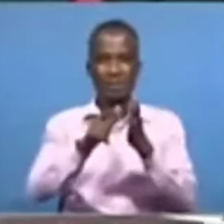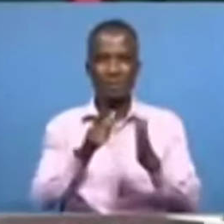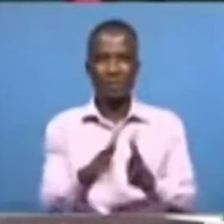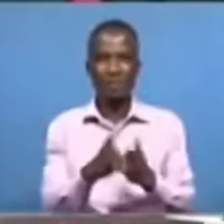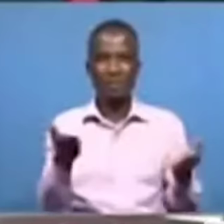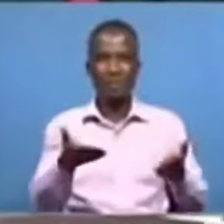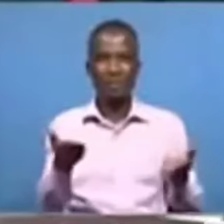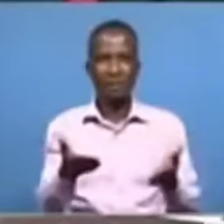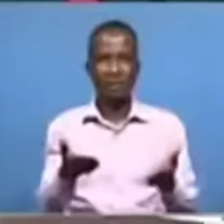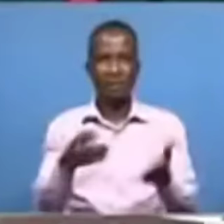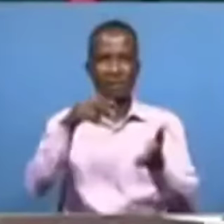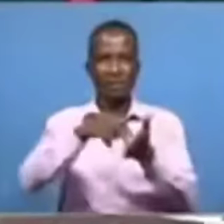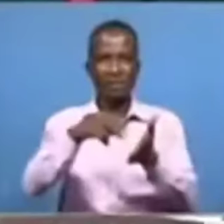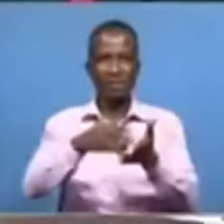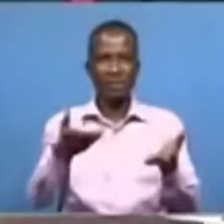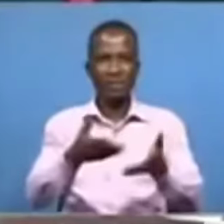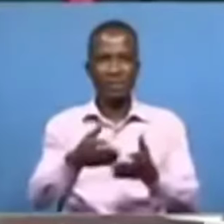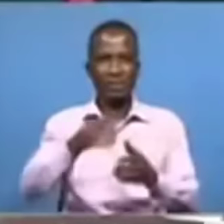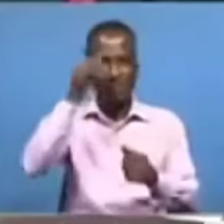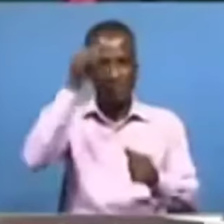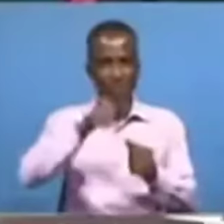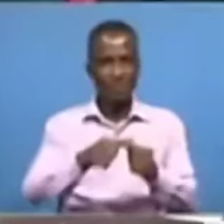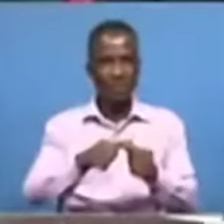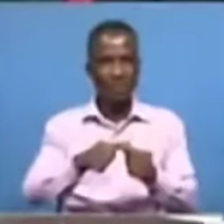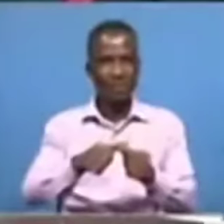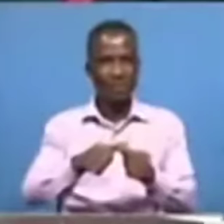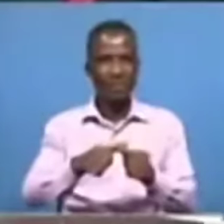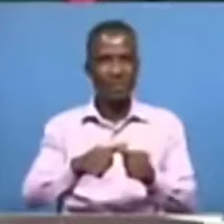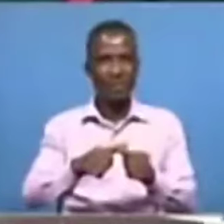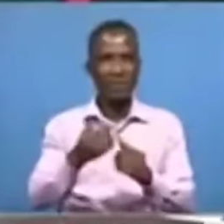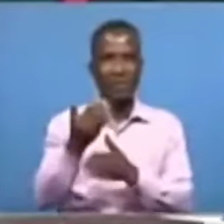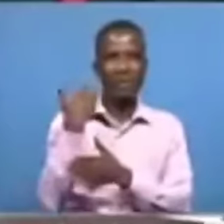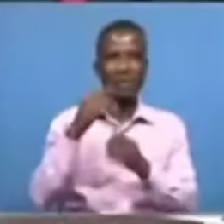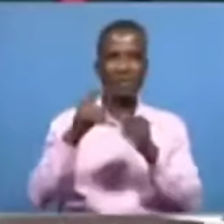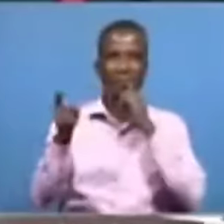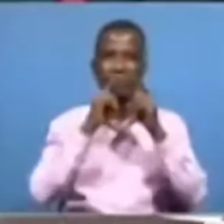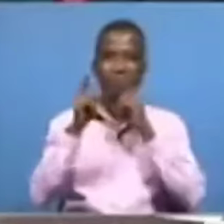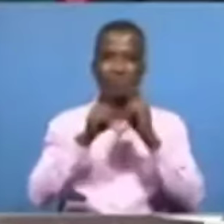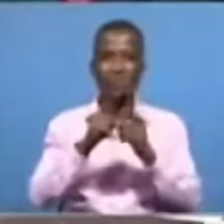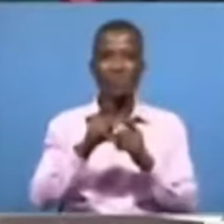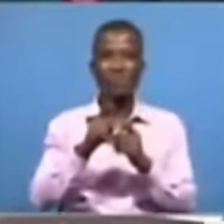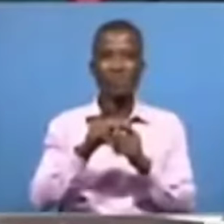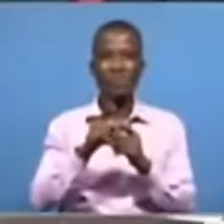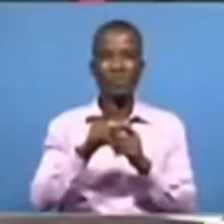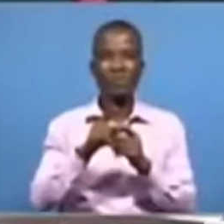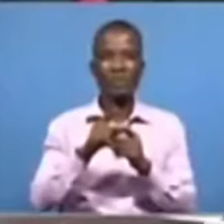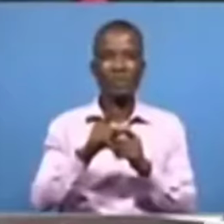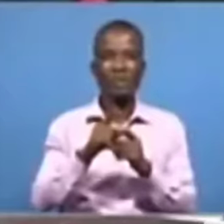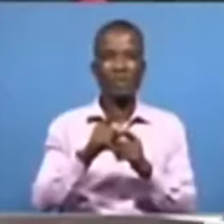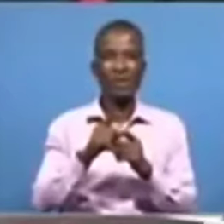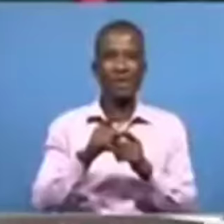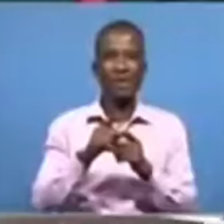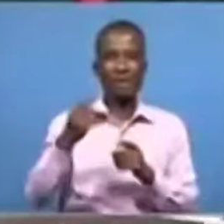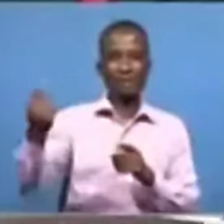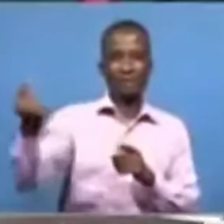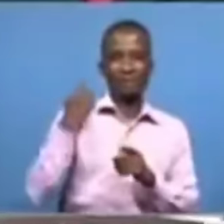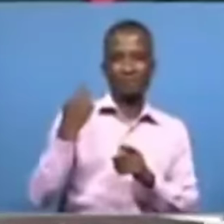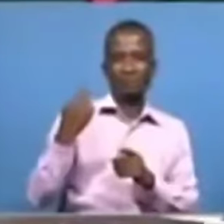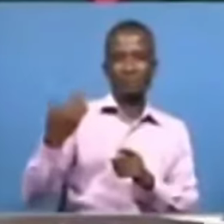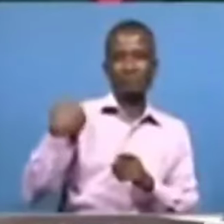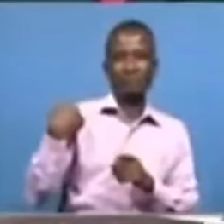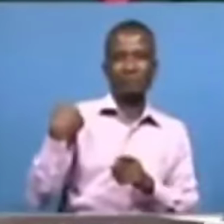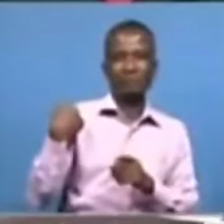here to my right. I remember on the 16th of February when I finished addressing the press, he walked up to me